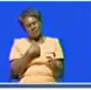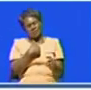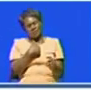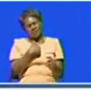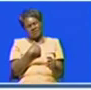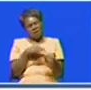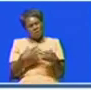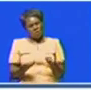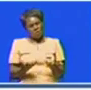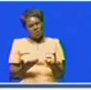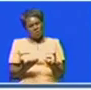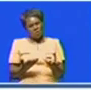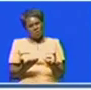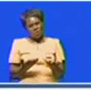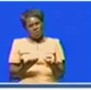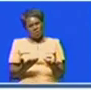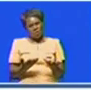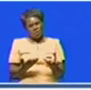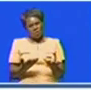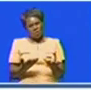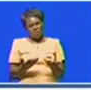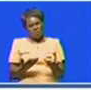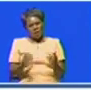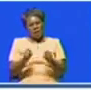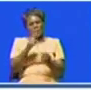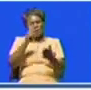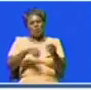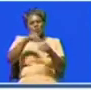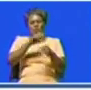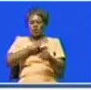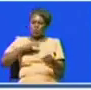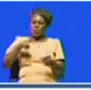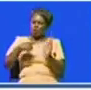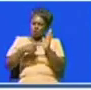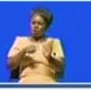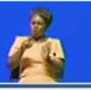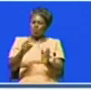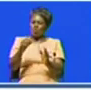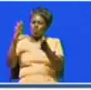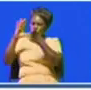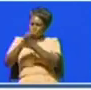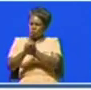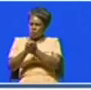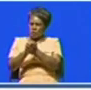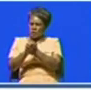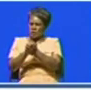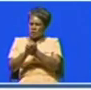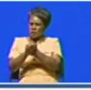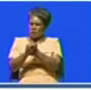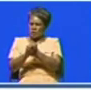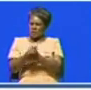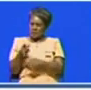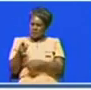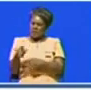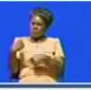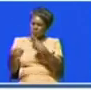it that has happened or taken place within the commission that assures you and the Jubilee Party entirely that